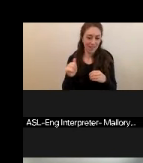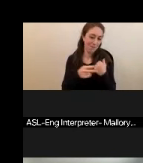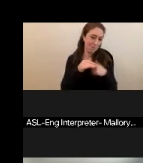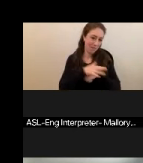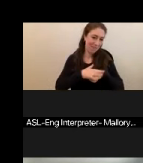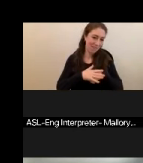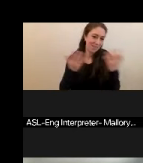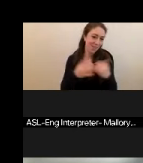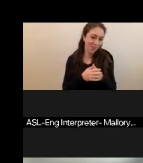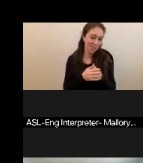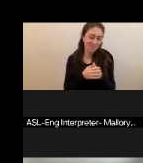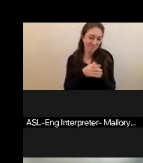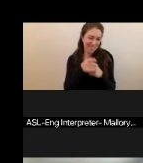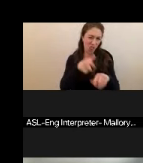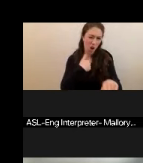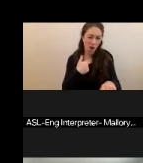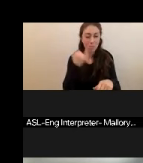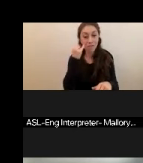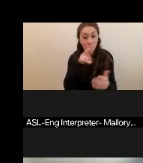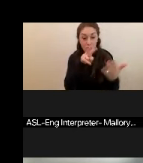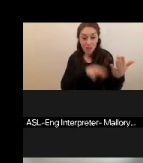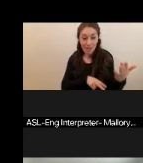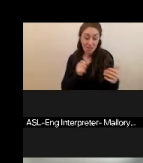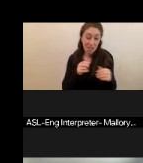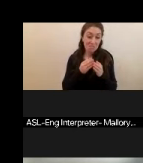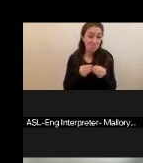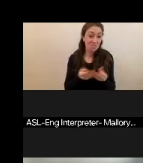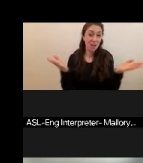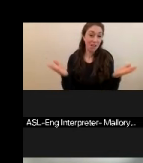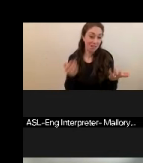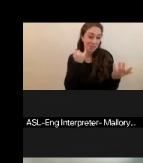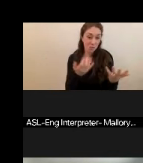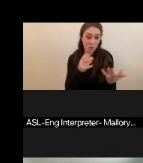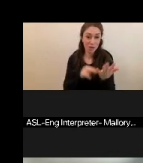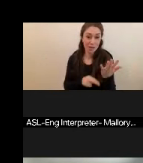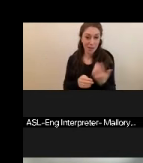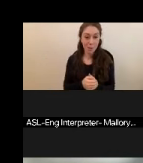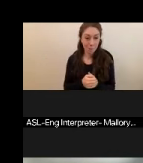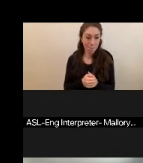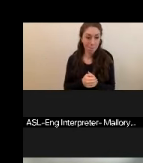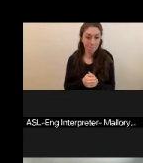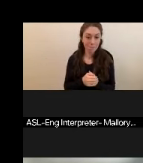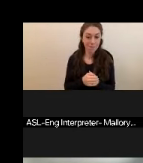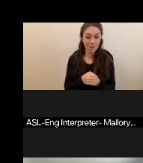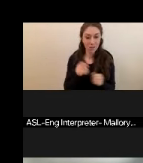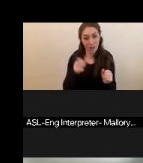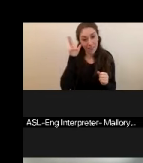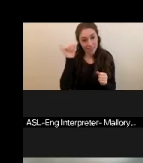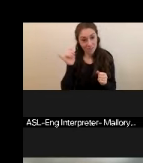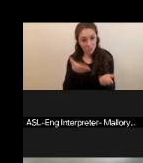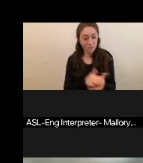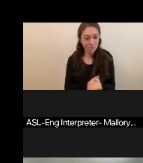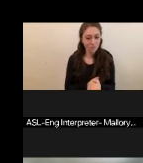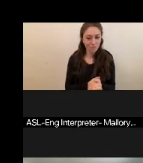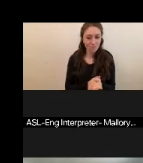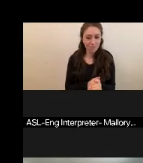just, here's a transcript. If anyone's interested, we can share this transcript and recording with you. But it just goes to show like what we're